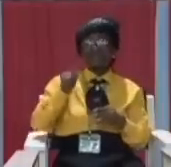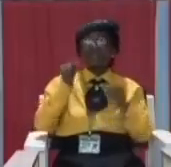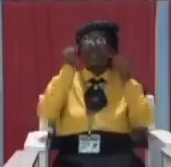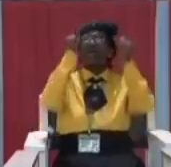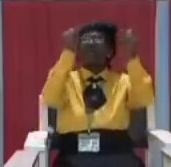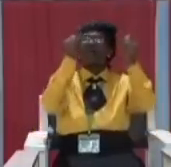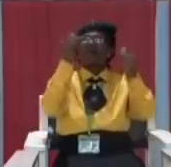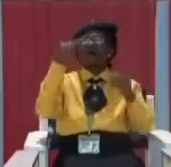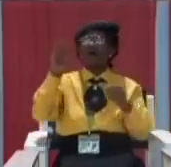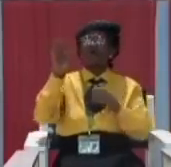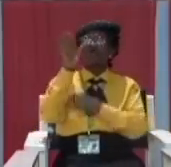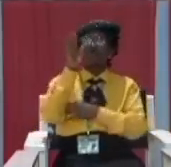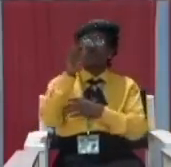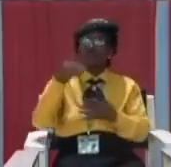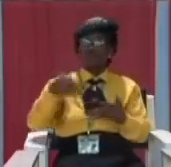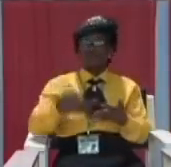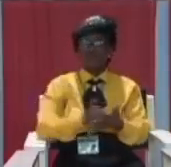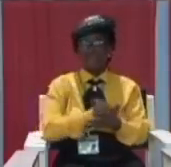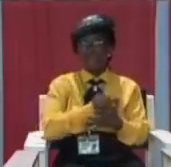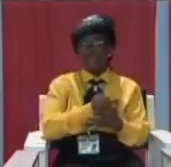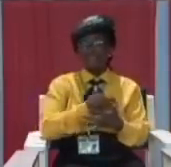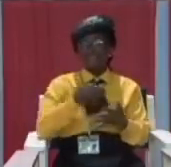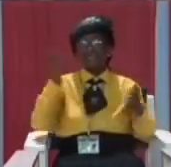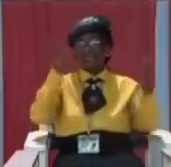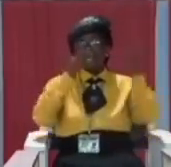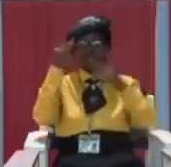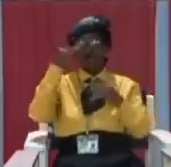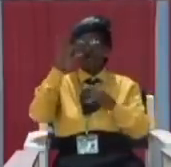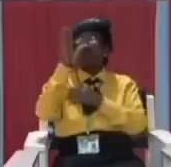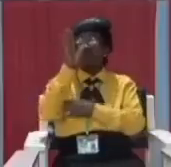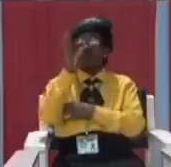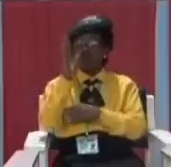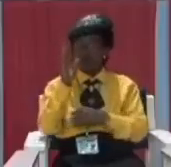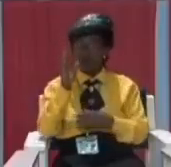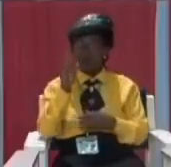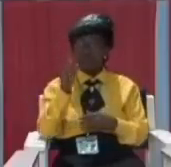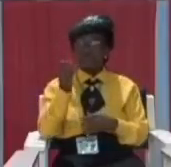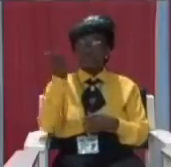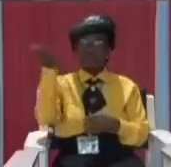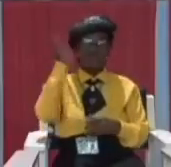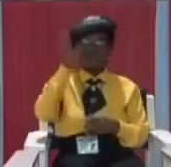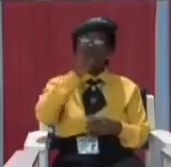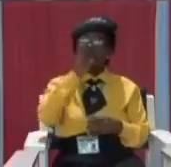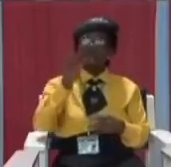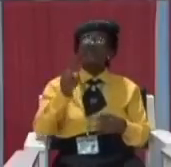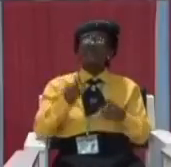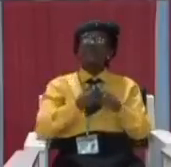God tonight, there will be so much power in you